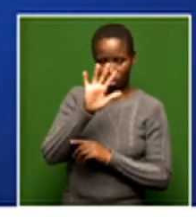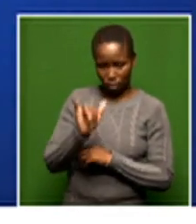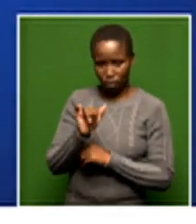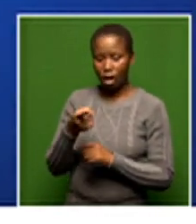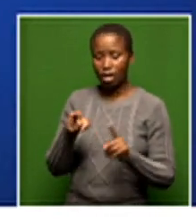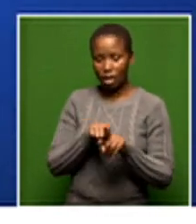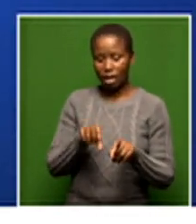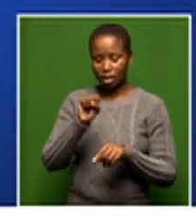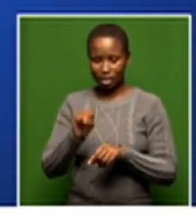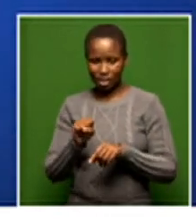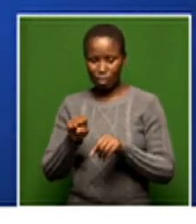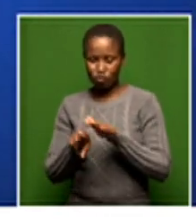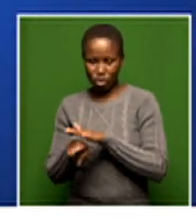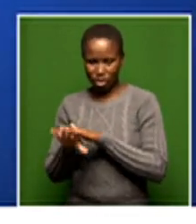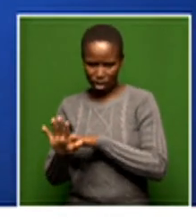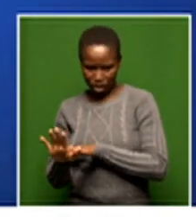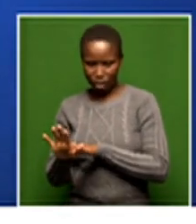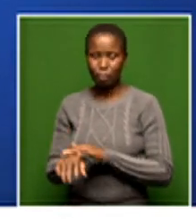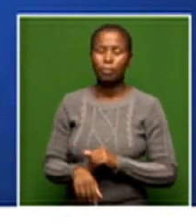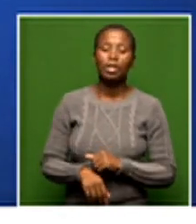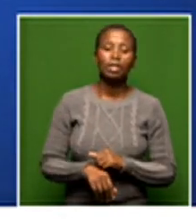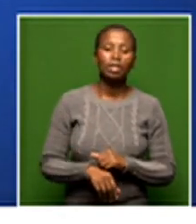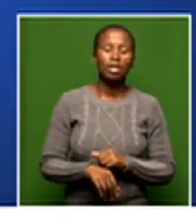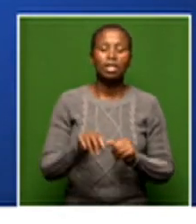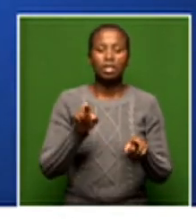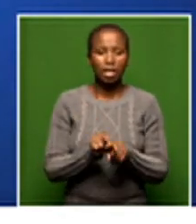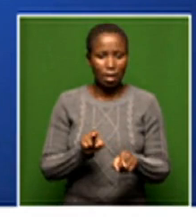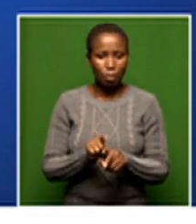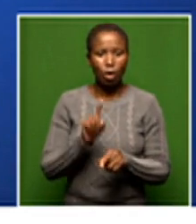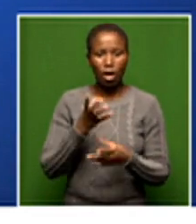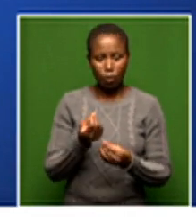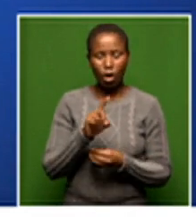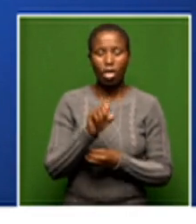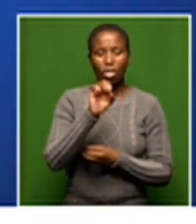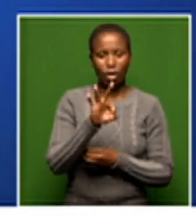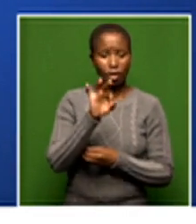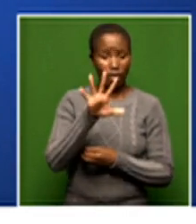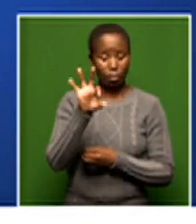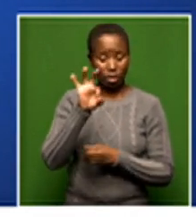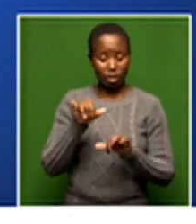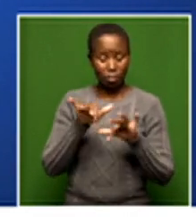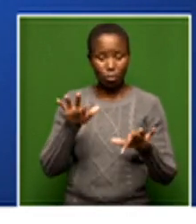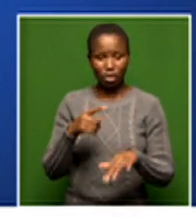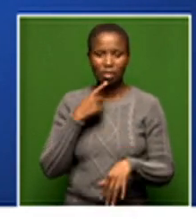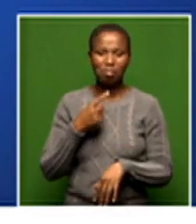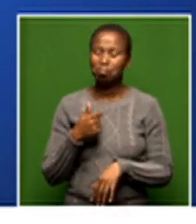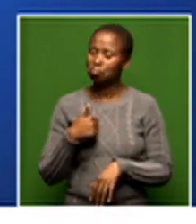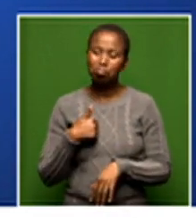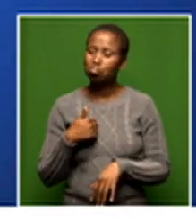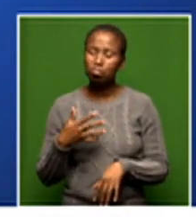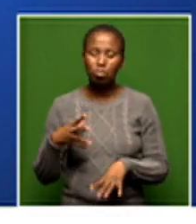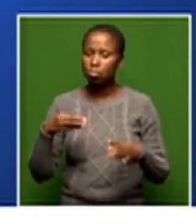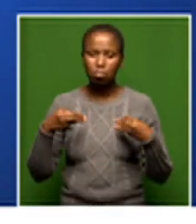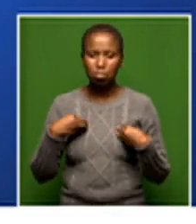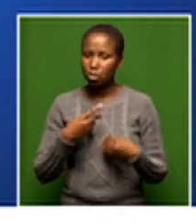sub-region. And in terms of vaccination as well, like I said, around 35% of them said they will not get the vaccine, and it